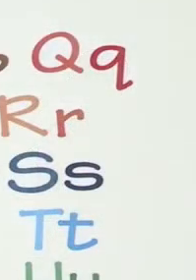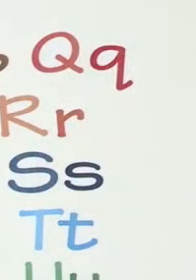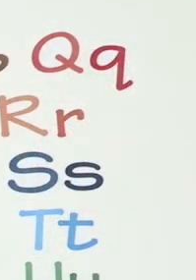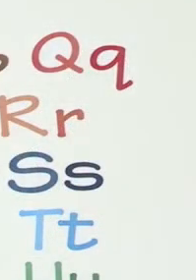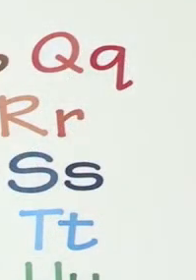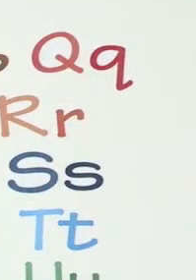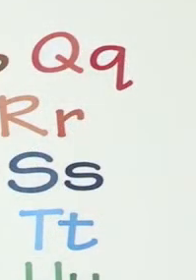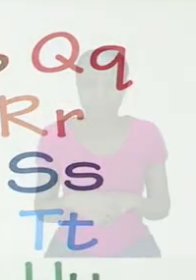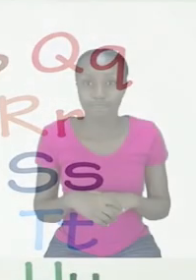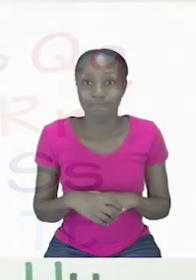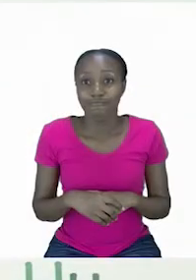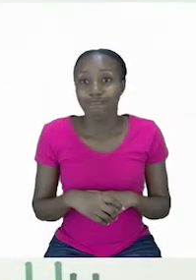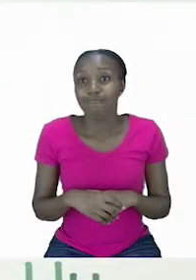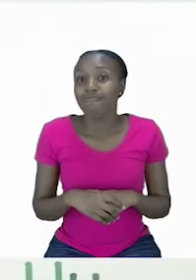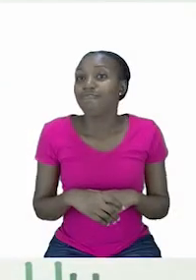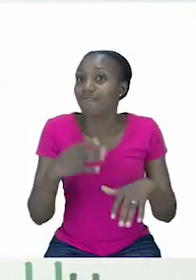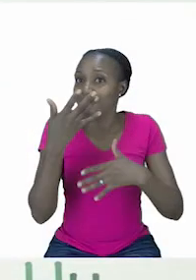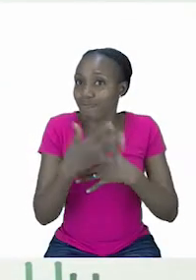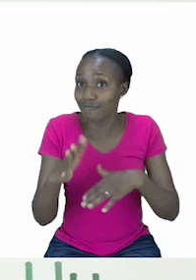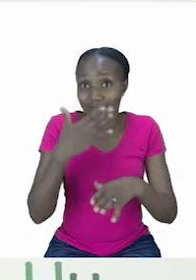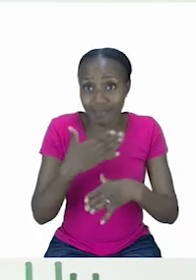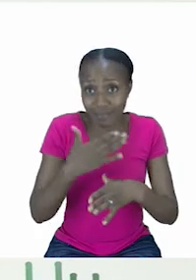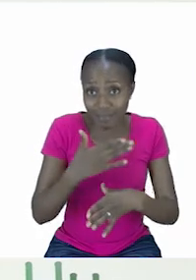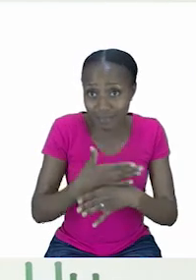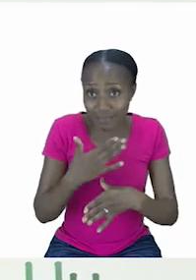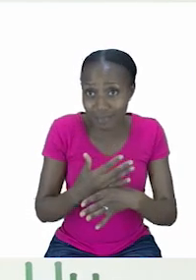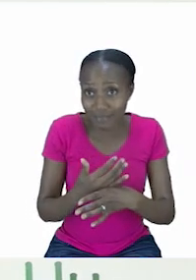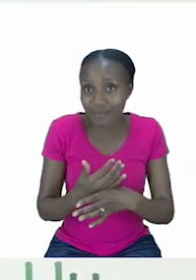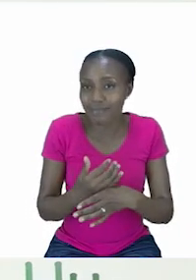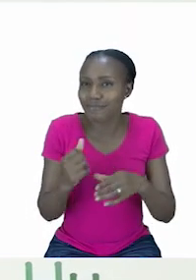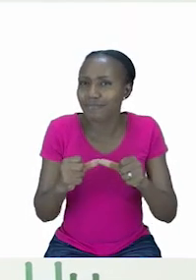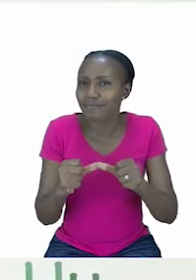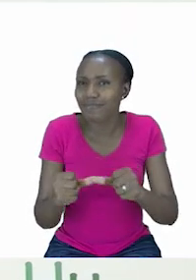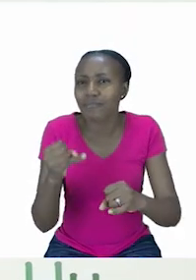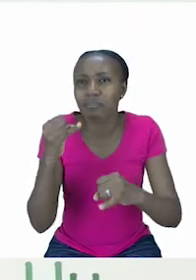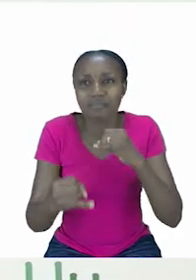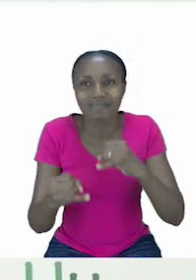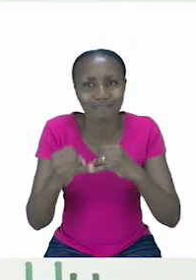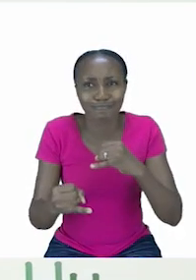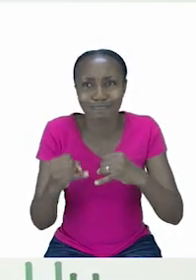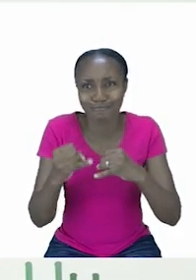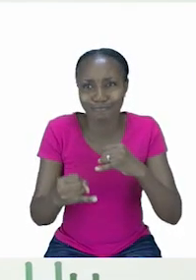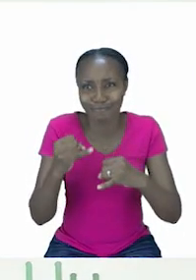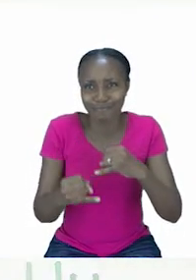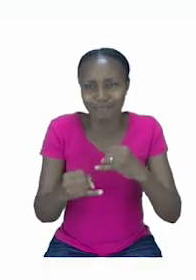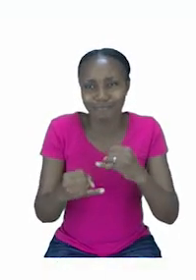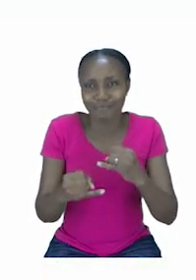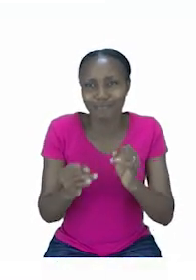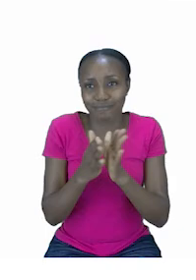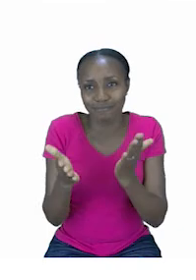Now that we are done with that exercise, let's move on to our last one for today on page